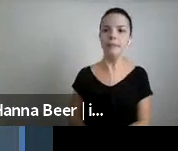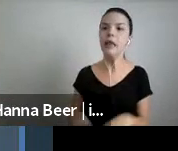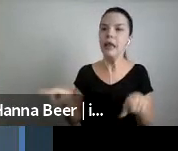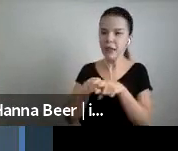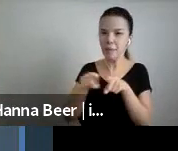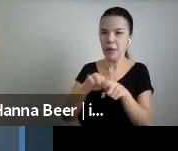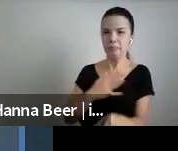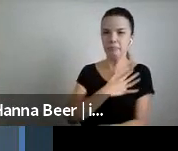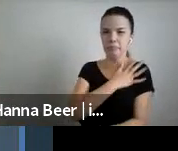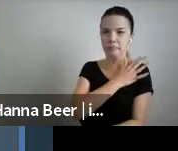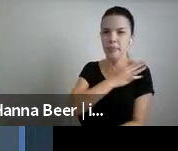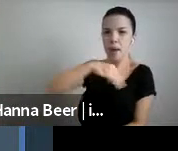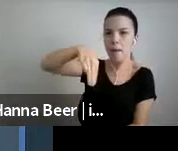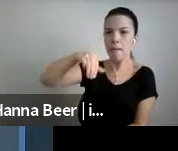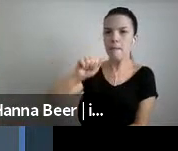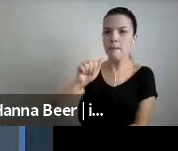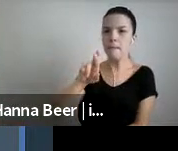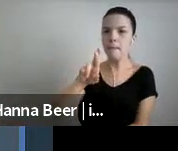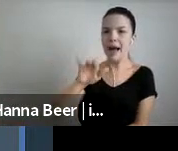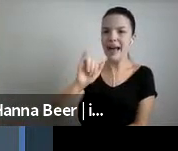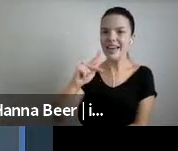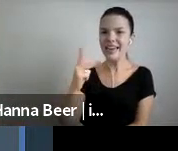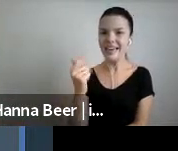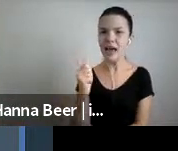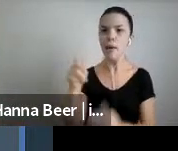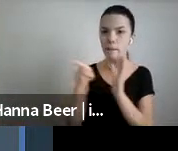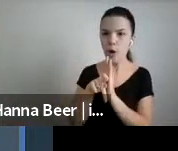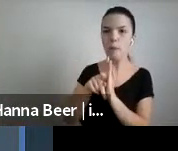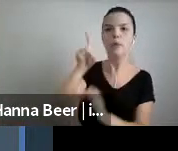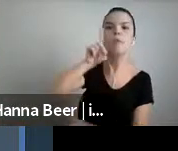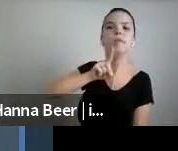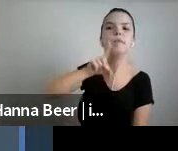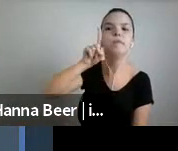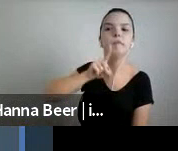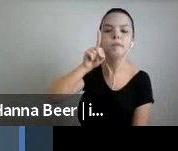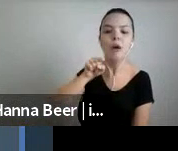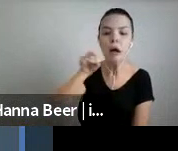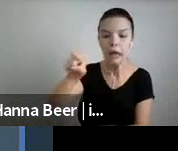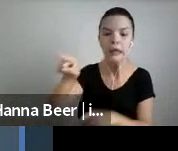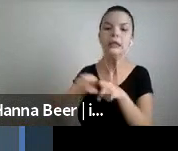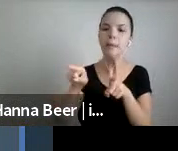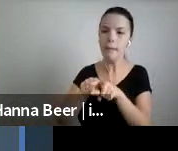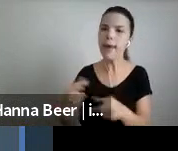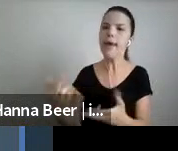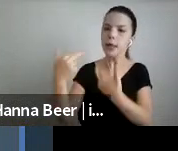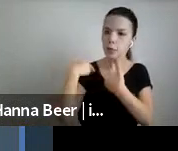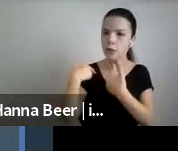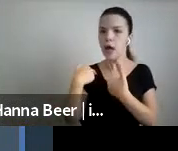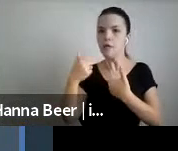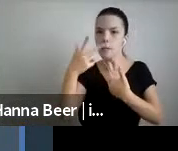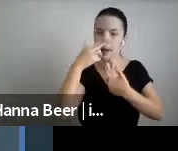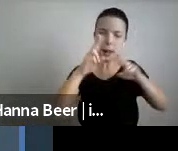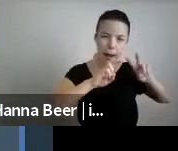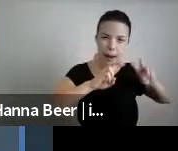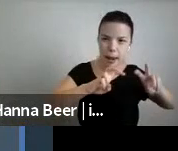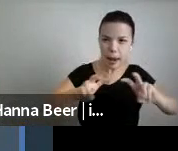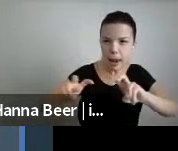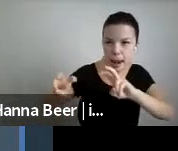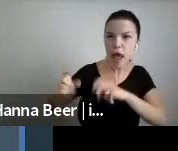conducts sonar testing and is using our IMAs for areas that they will avoid.